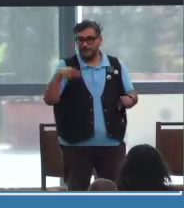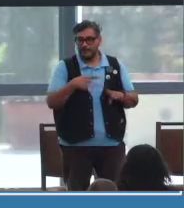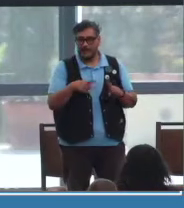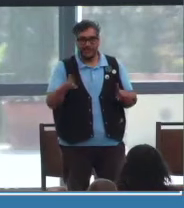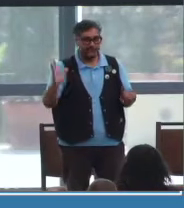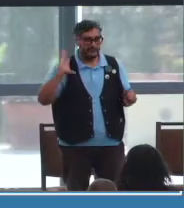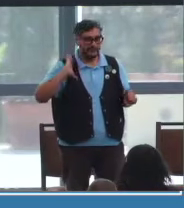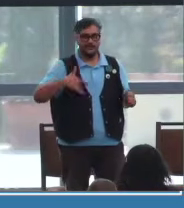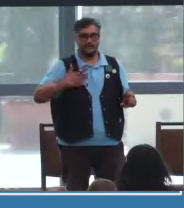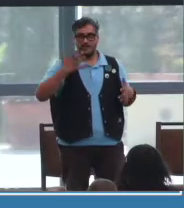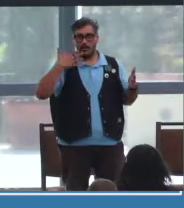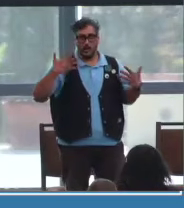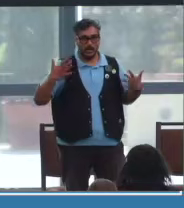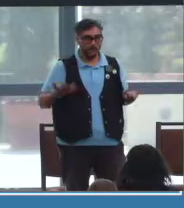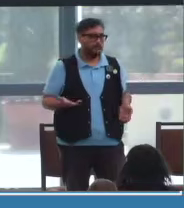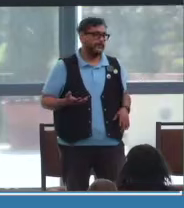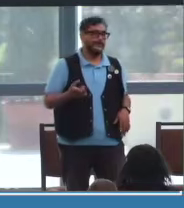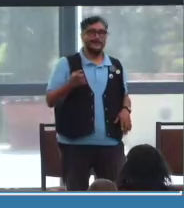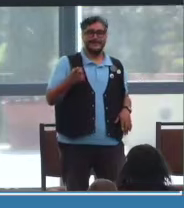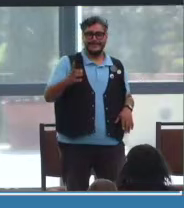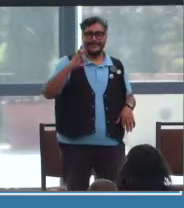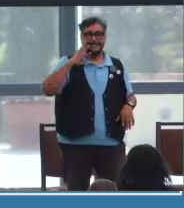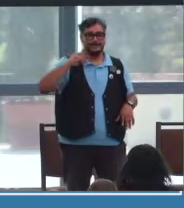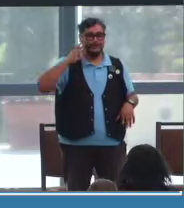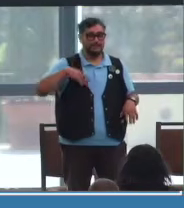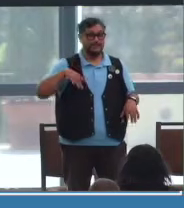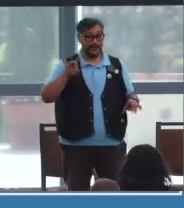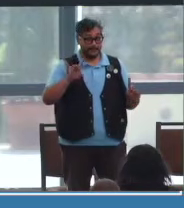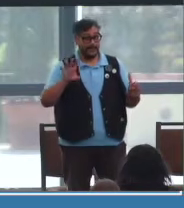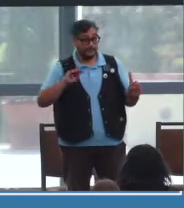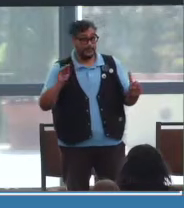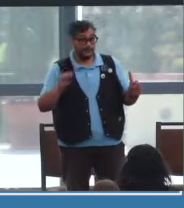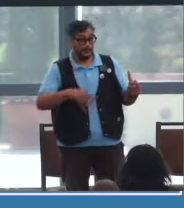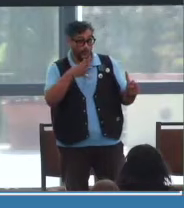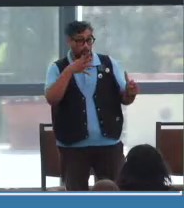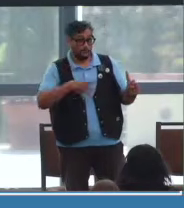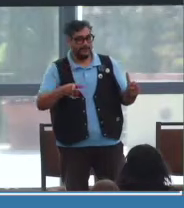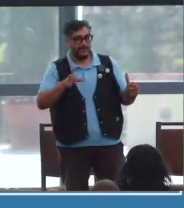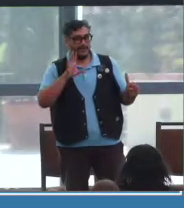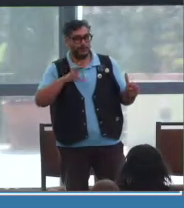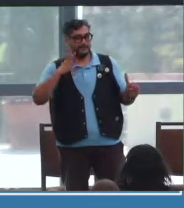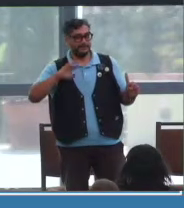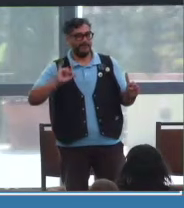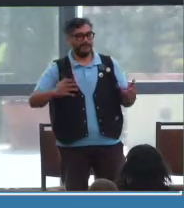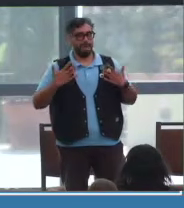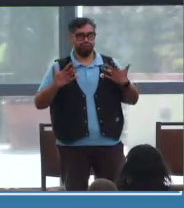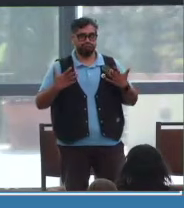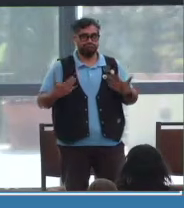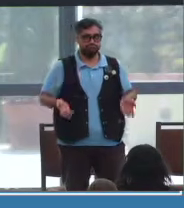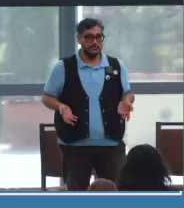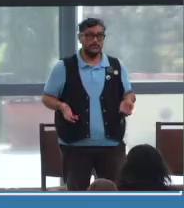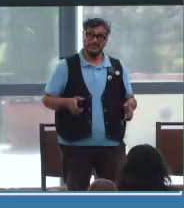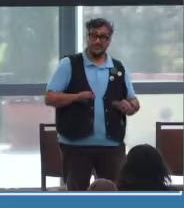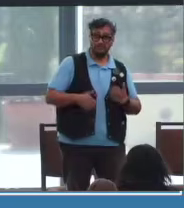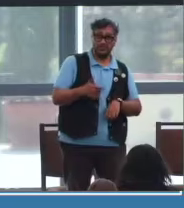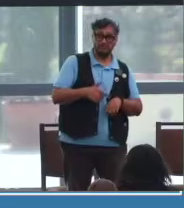flashes. They can be experienced by up to 85% of women in menopause. Most of the time, this